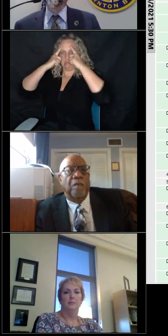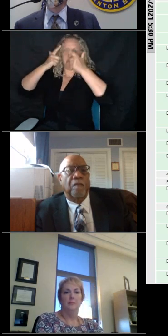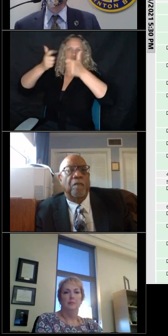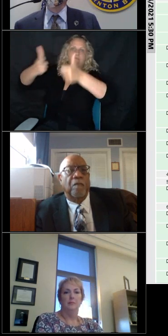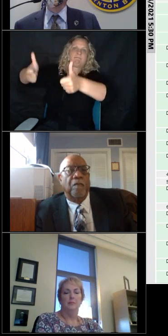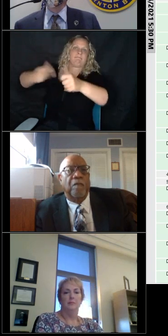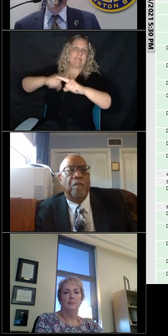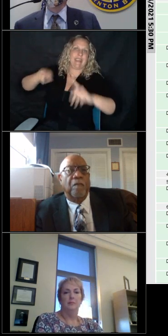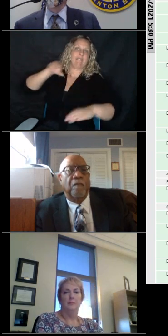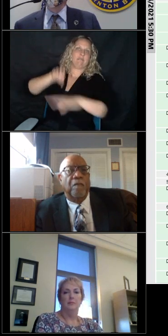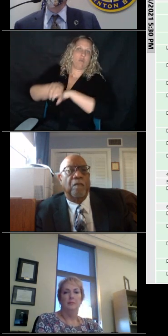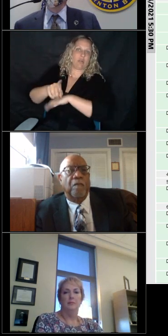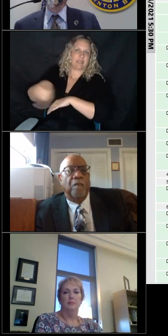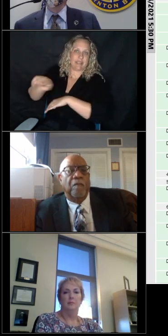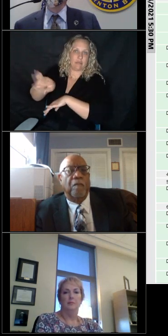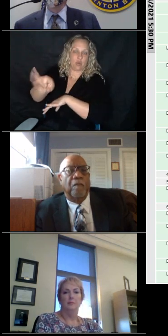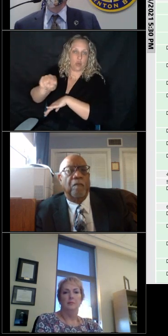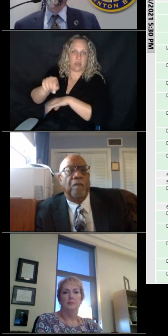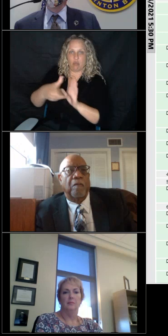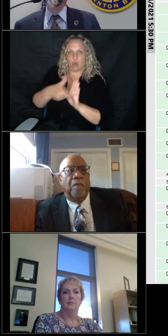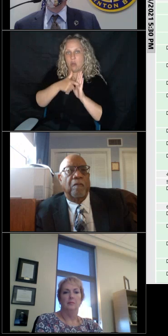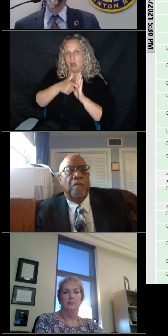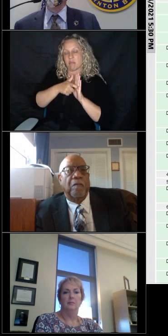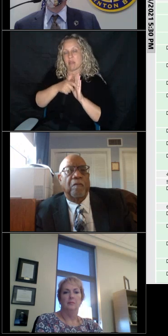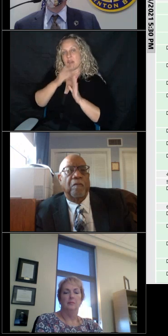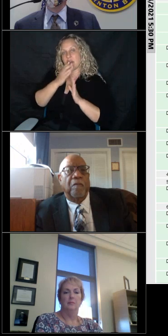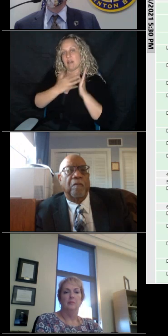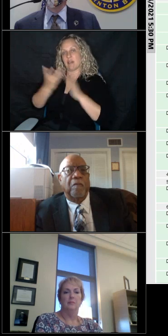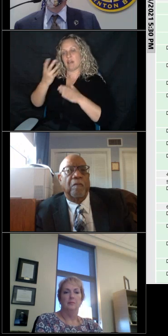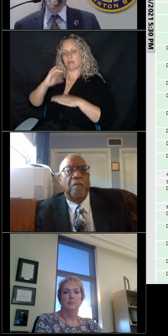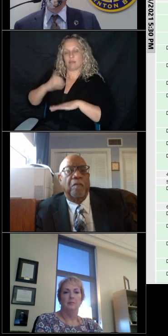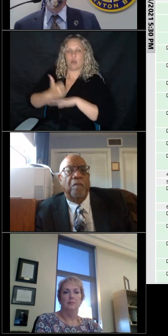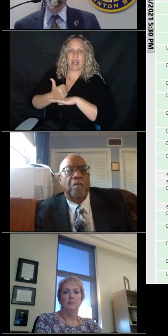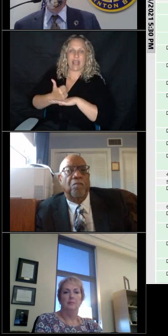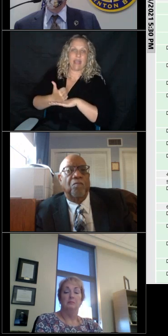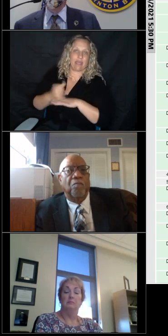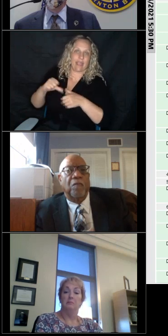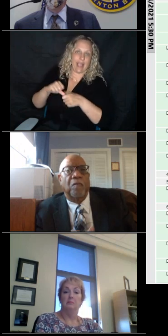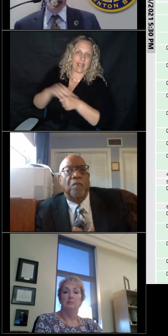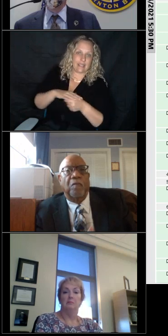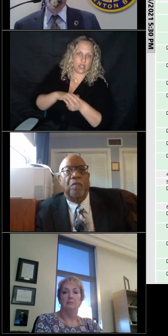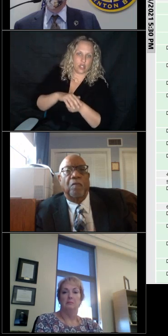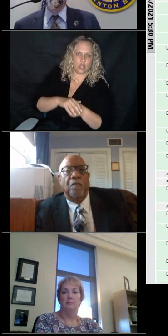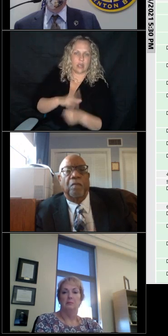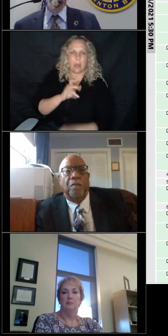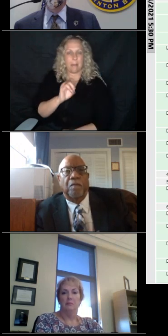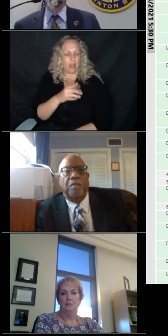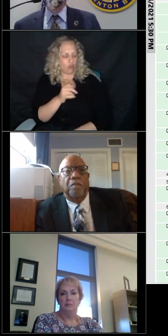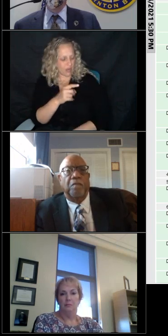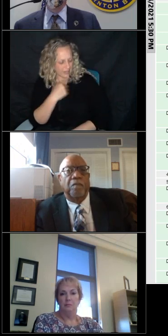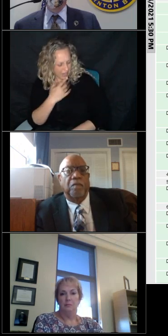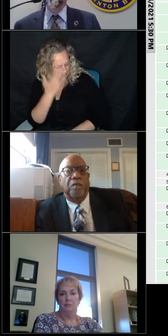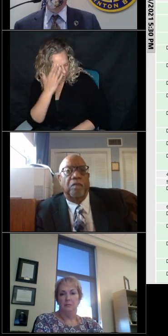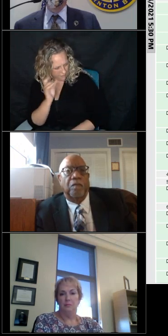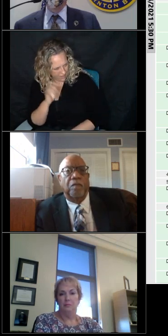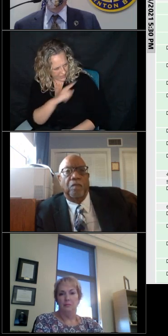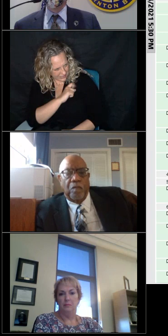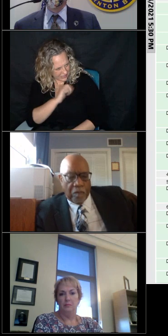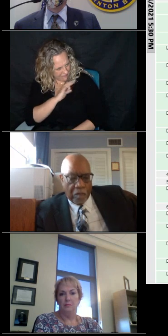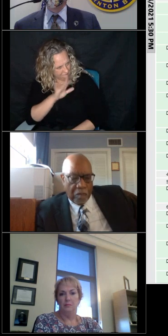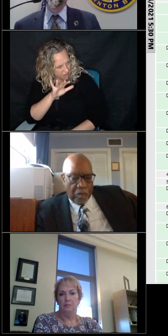but you can't require that as part of their putting in the gas station. So I know a question that we'll have to ask our staff